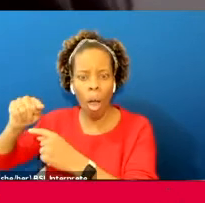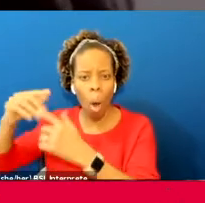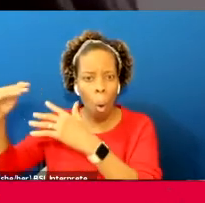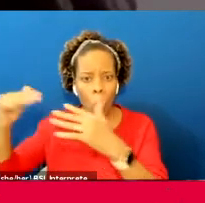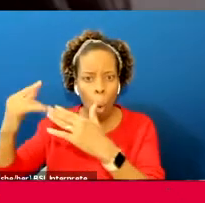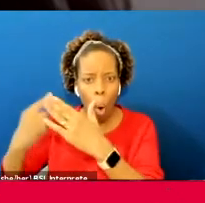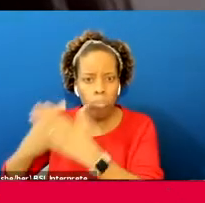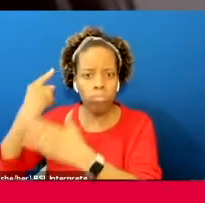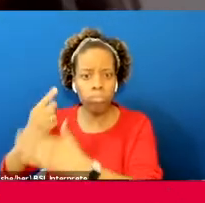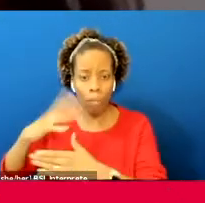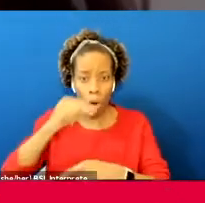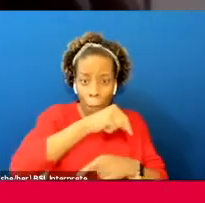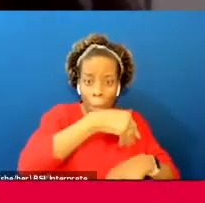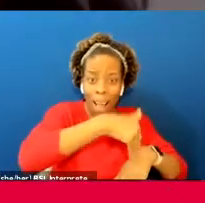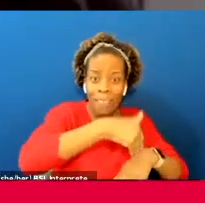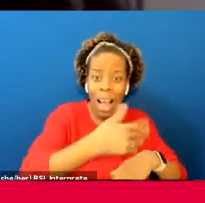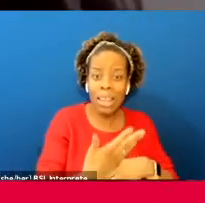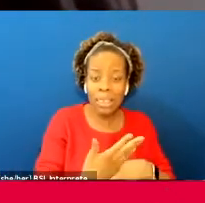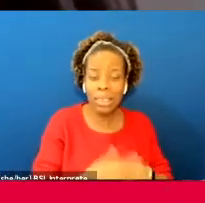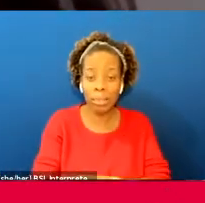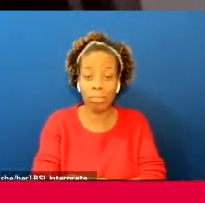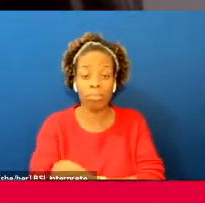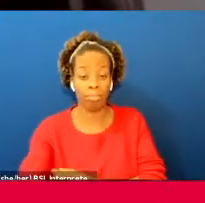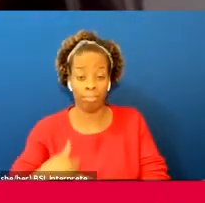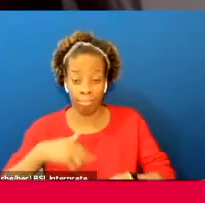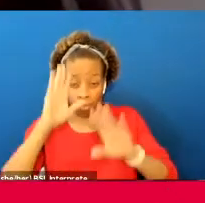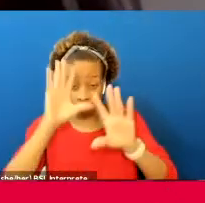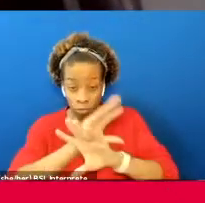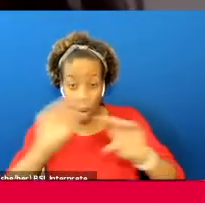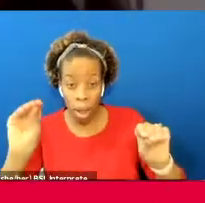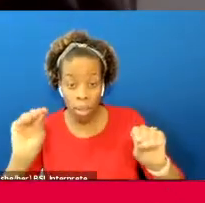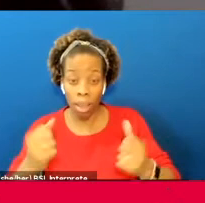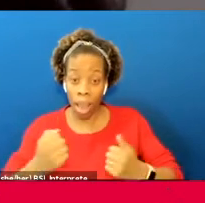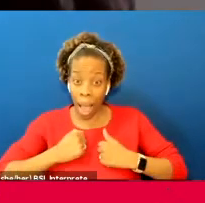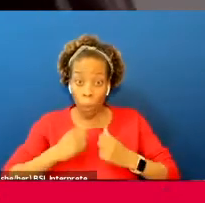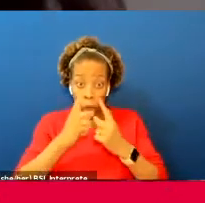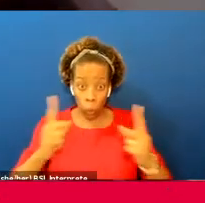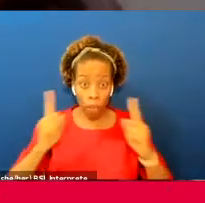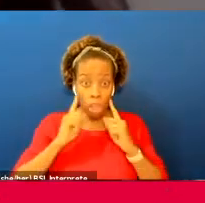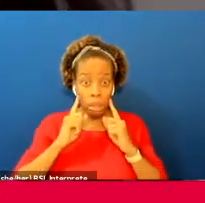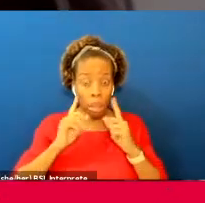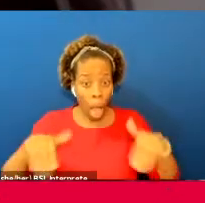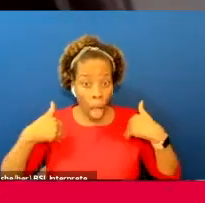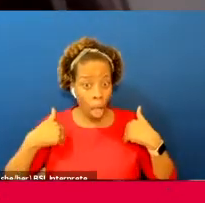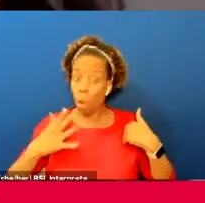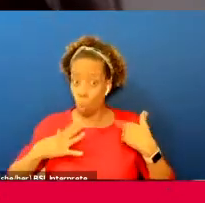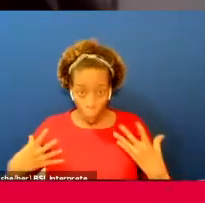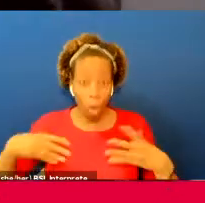UK. And again, I say this to remind everyone that our universities are complicit, and not just complicit,